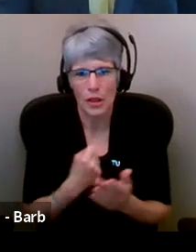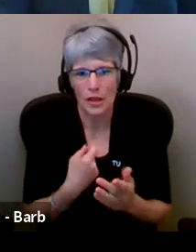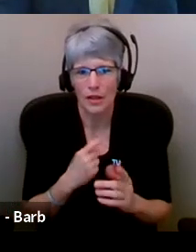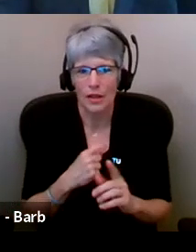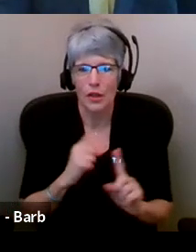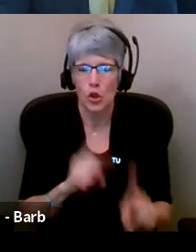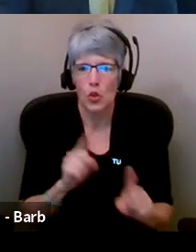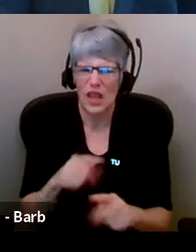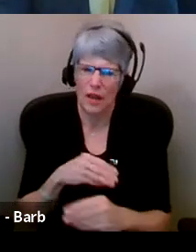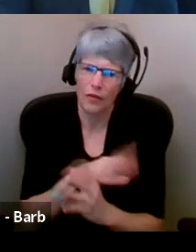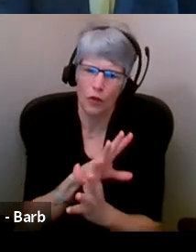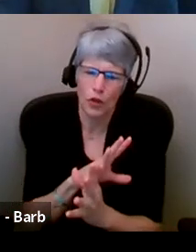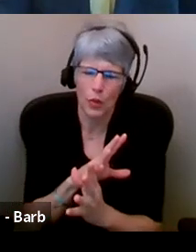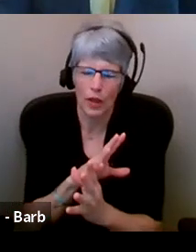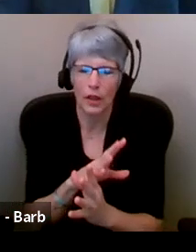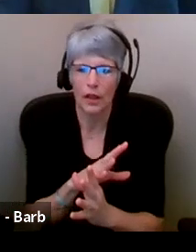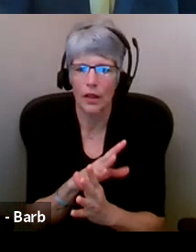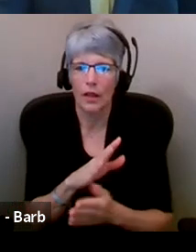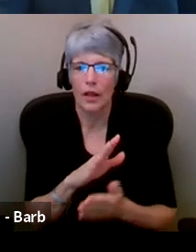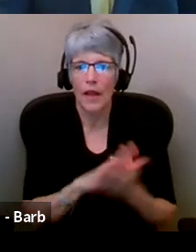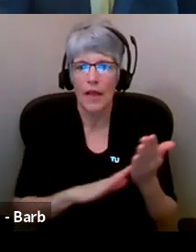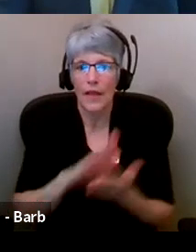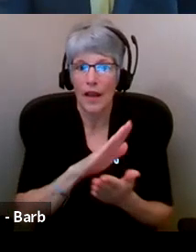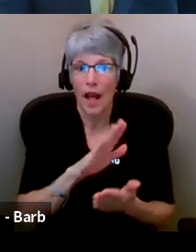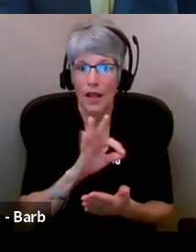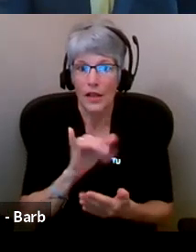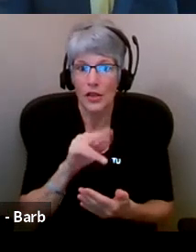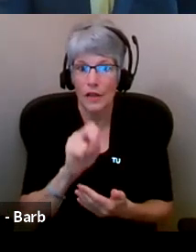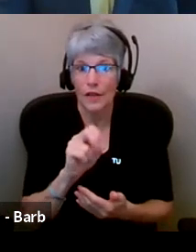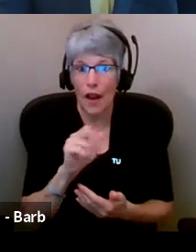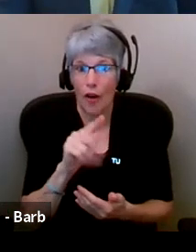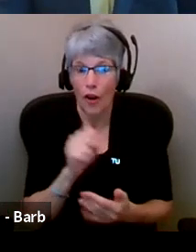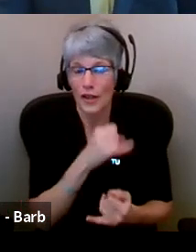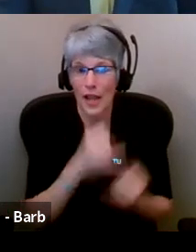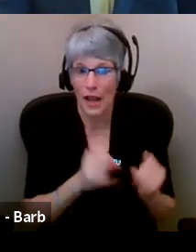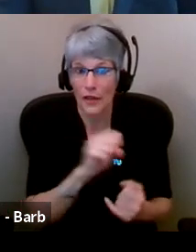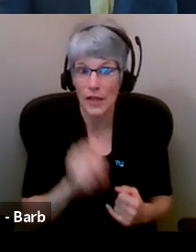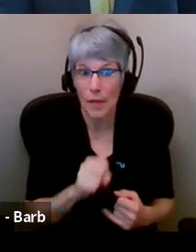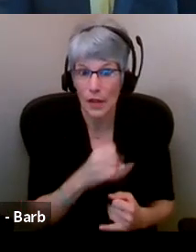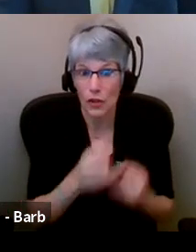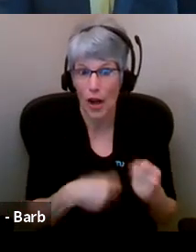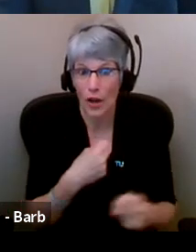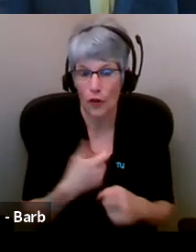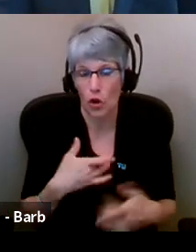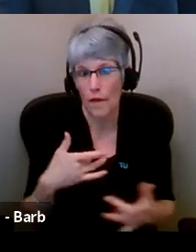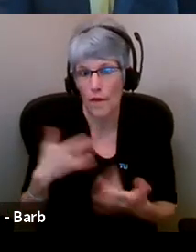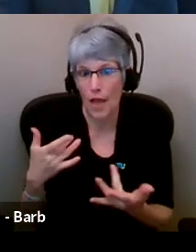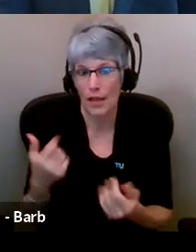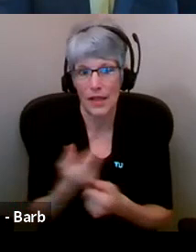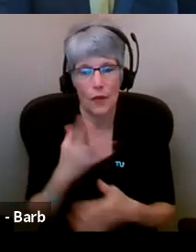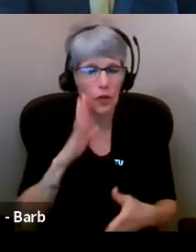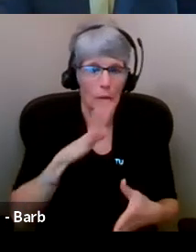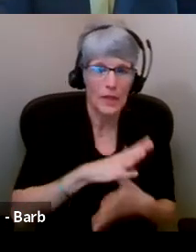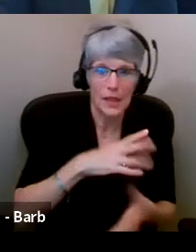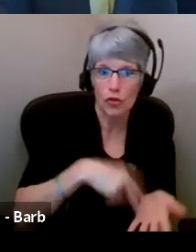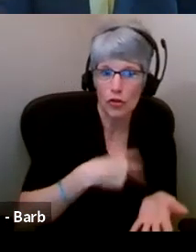virtually the College of Fine Arts end of semester, end of year events, everything from senior dance